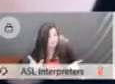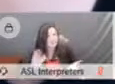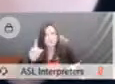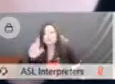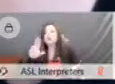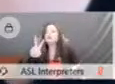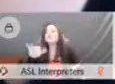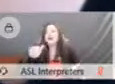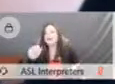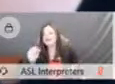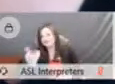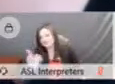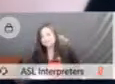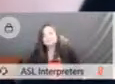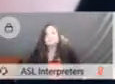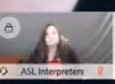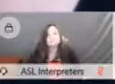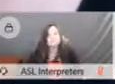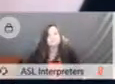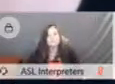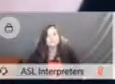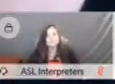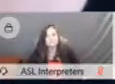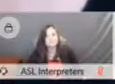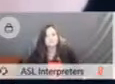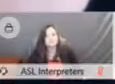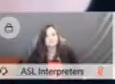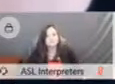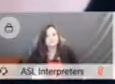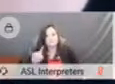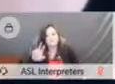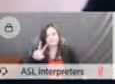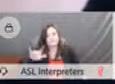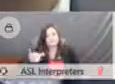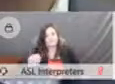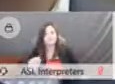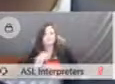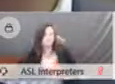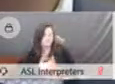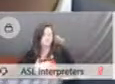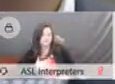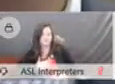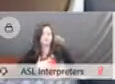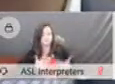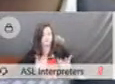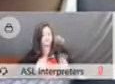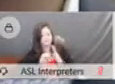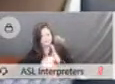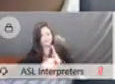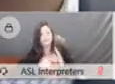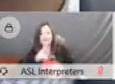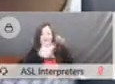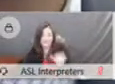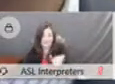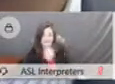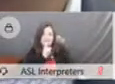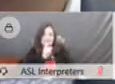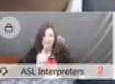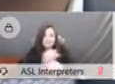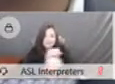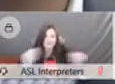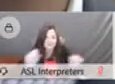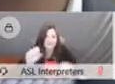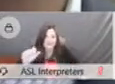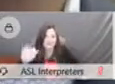Dr. Vyas, why don't I start with you? I think the main thing is to reiterate that the vaccines are safe. They